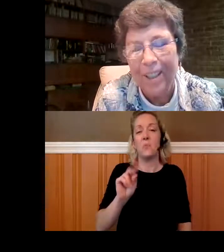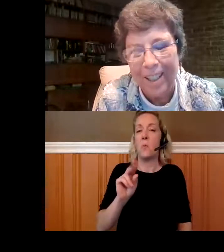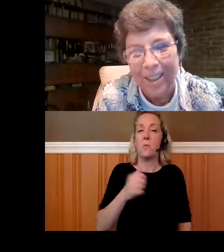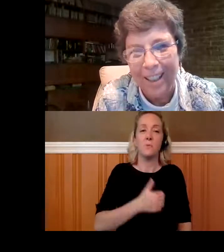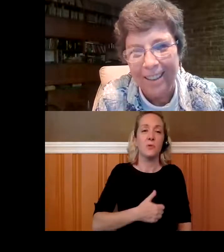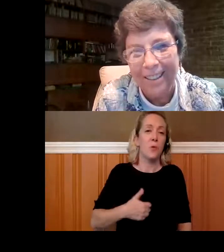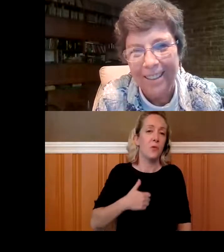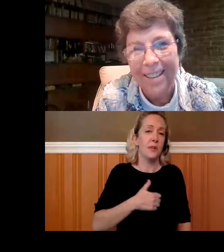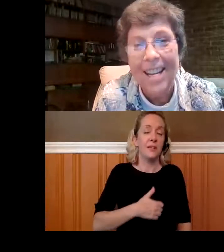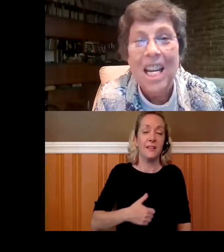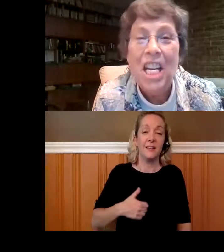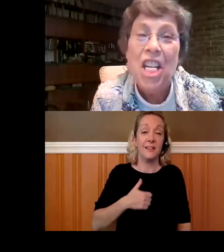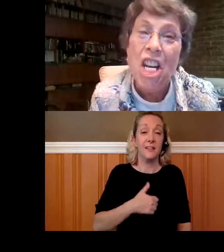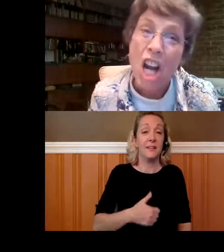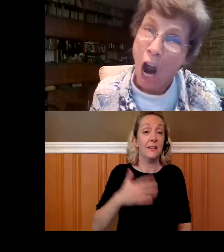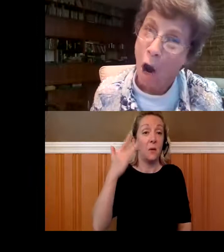No.